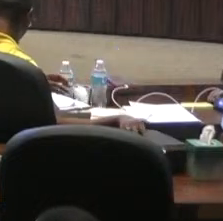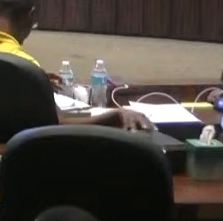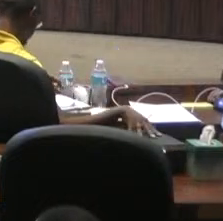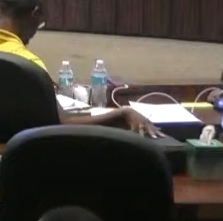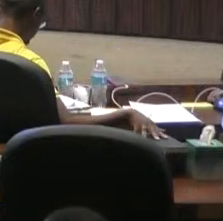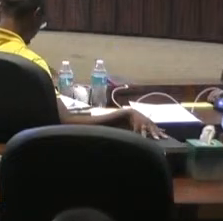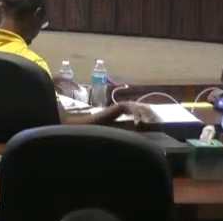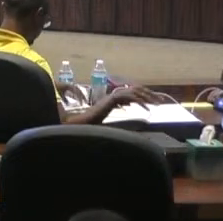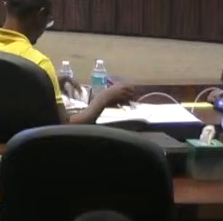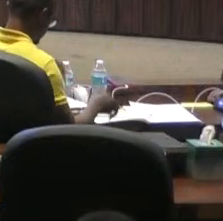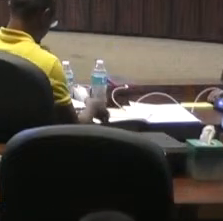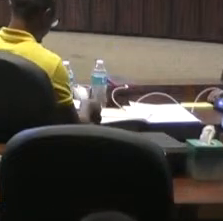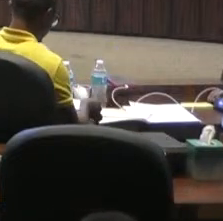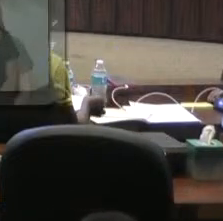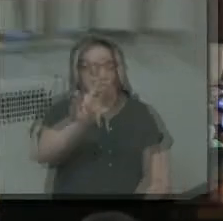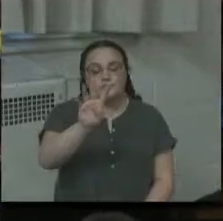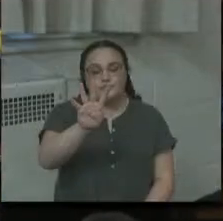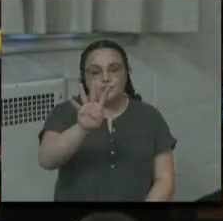is